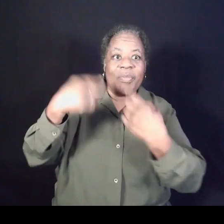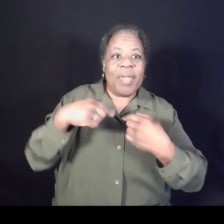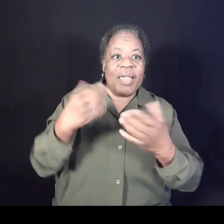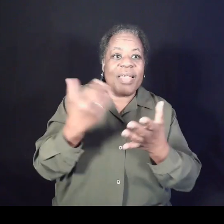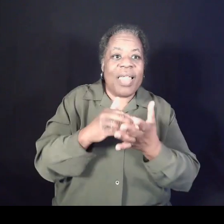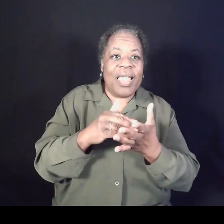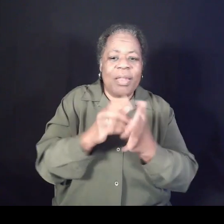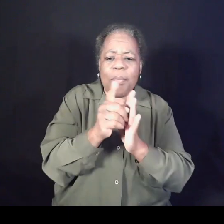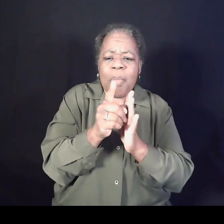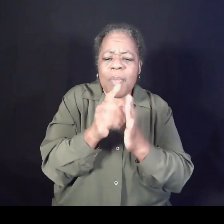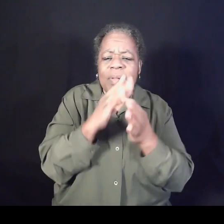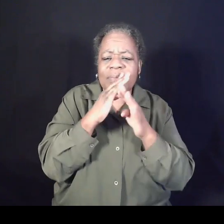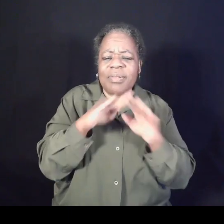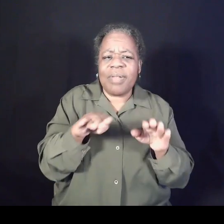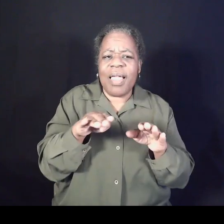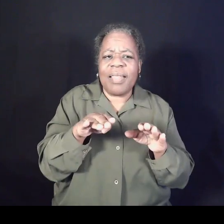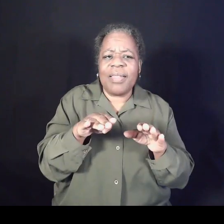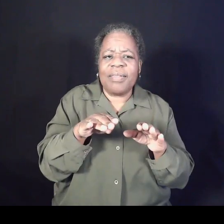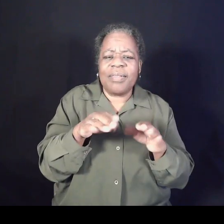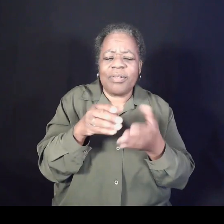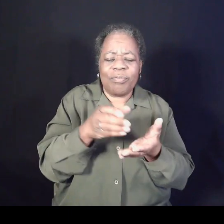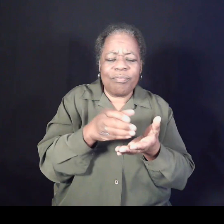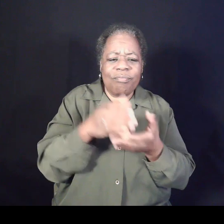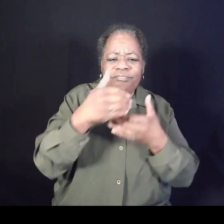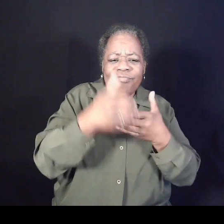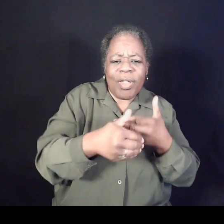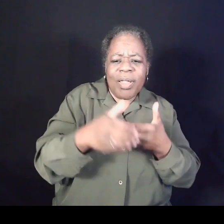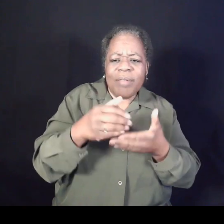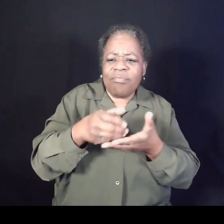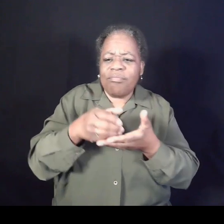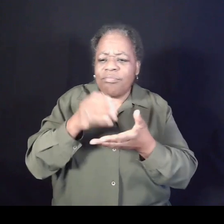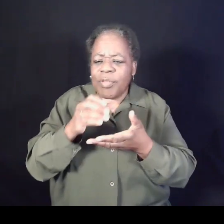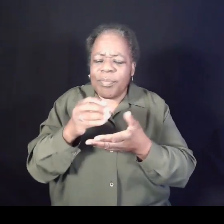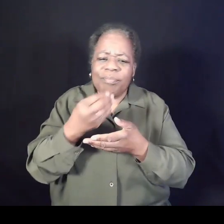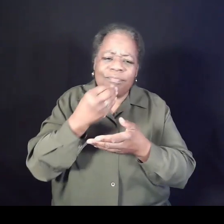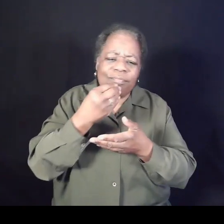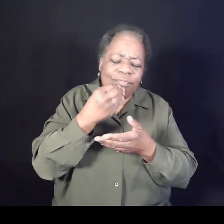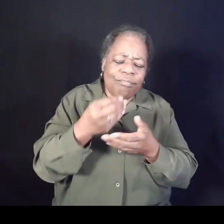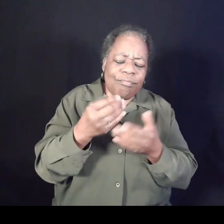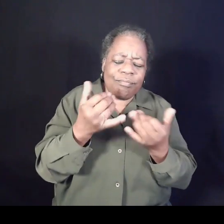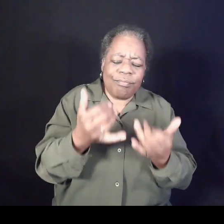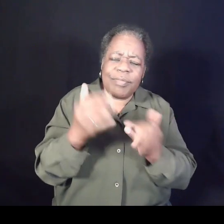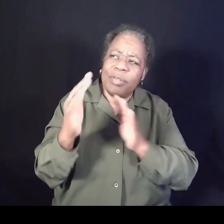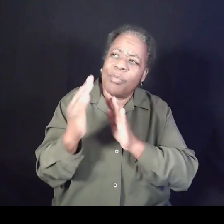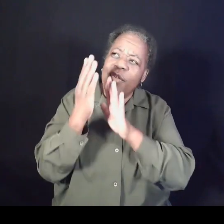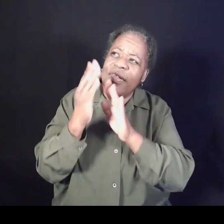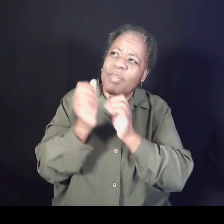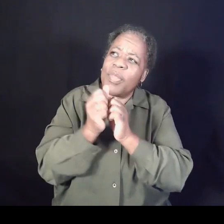of silence to take the elements and just to be in his presence together.